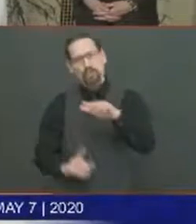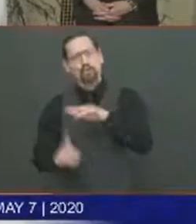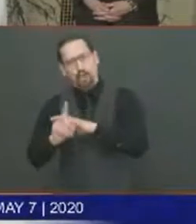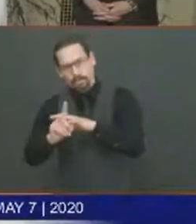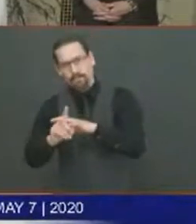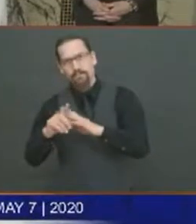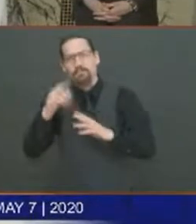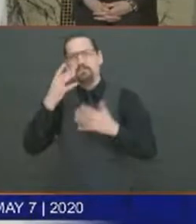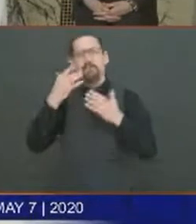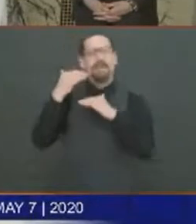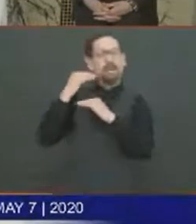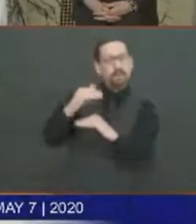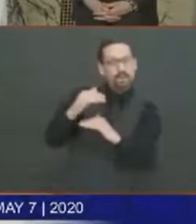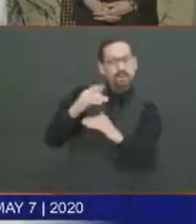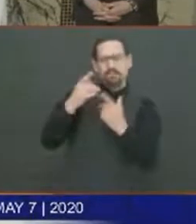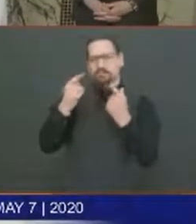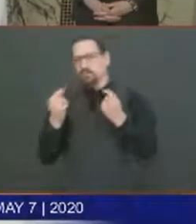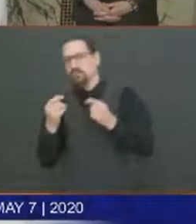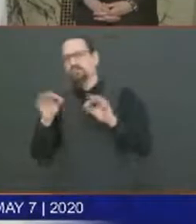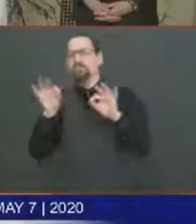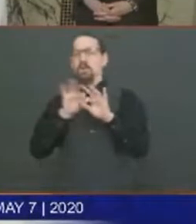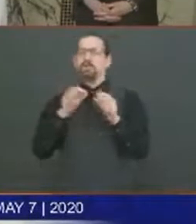those guidelines are also on